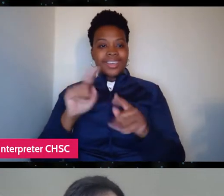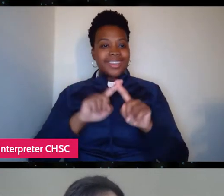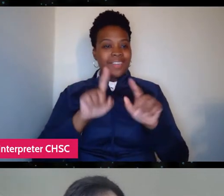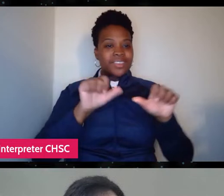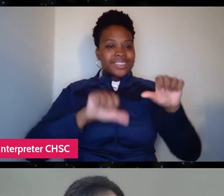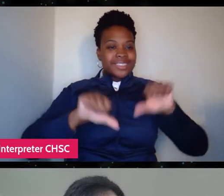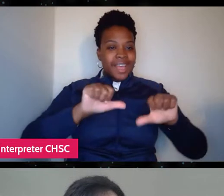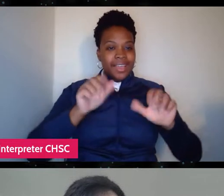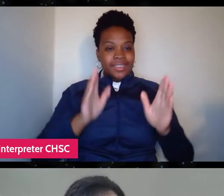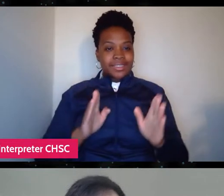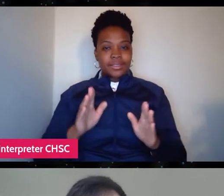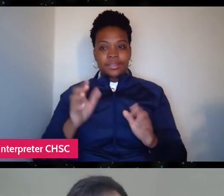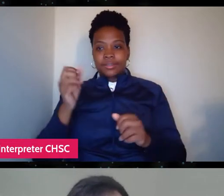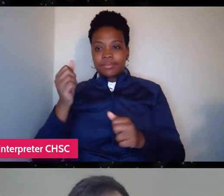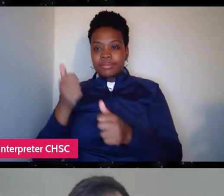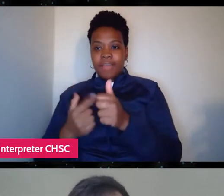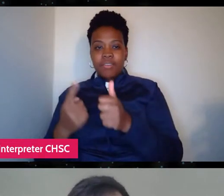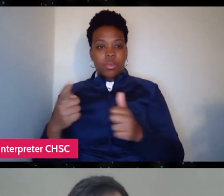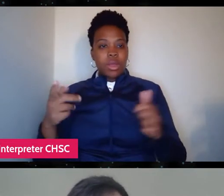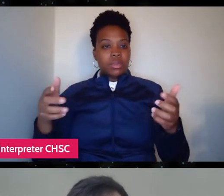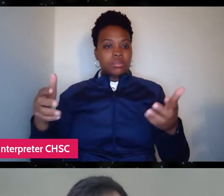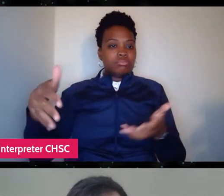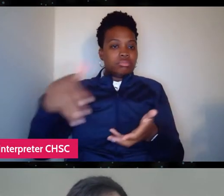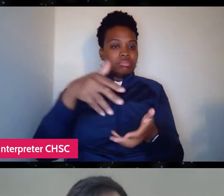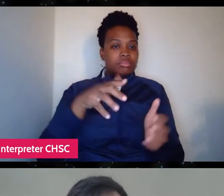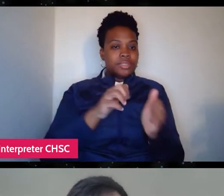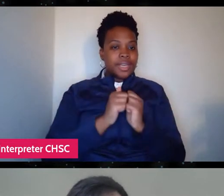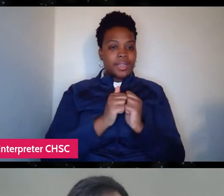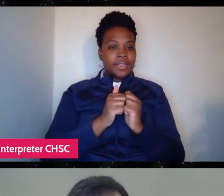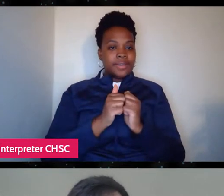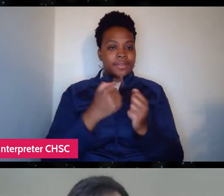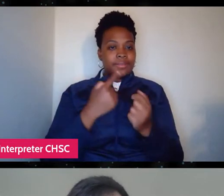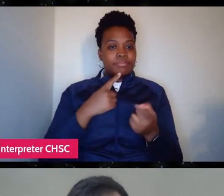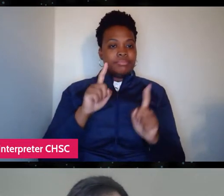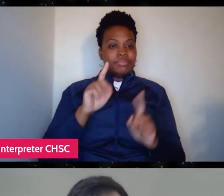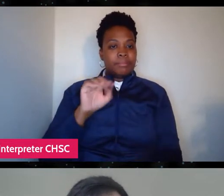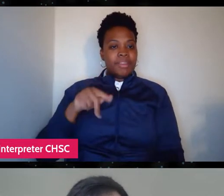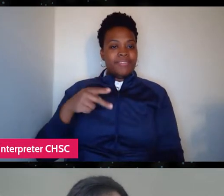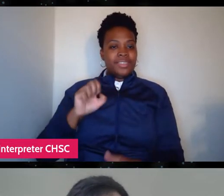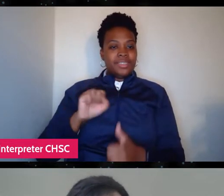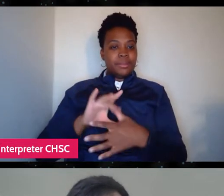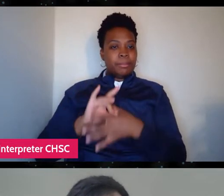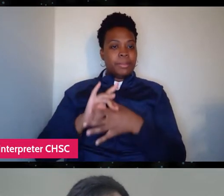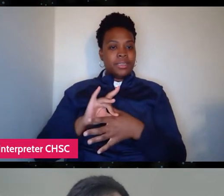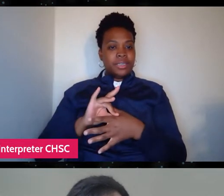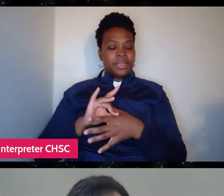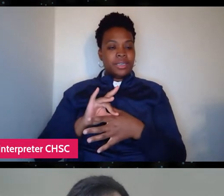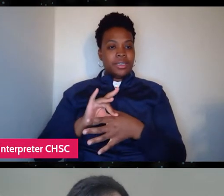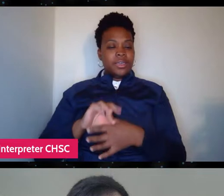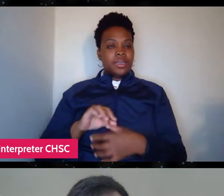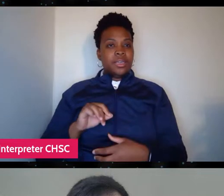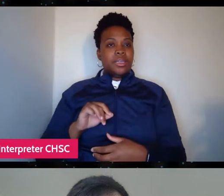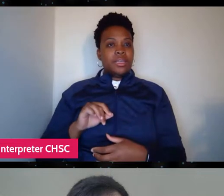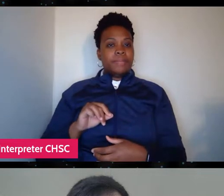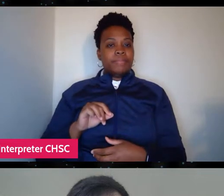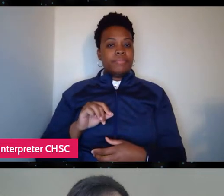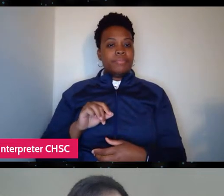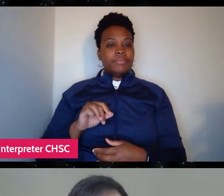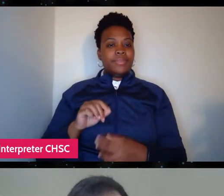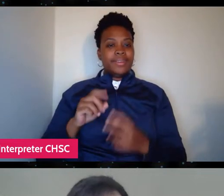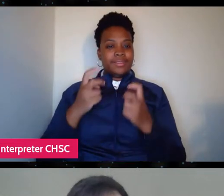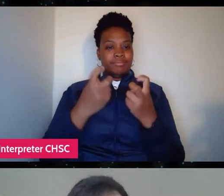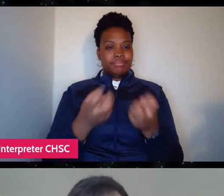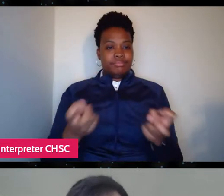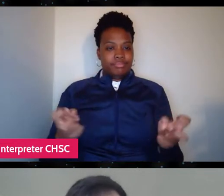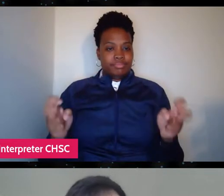everybody that was coming together to make Memphis Meats work, you know, around that conference table.